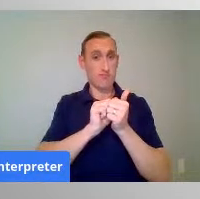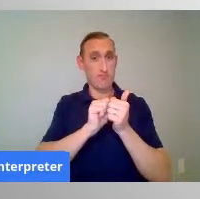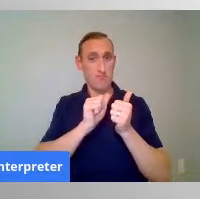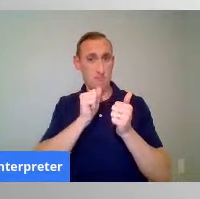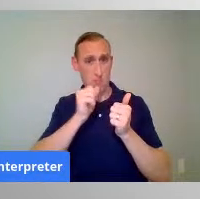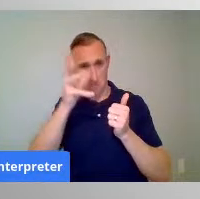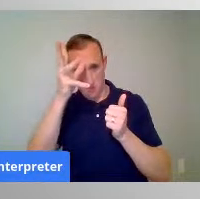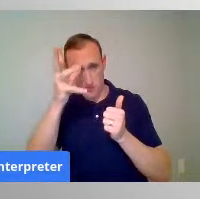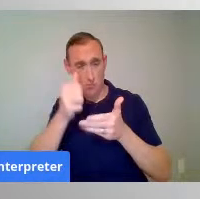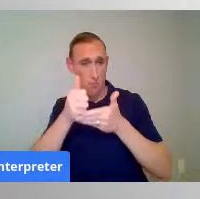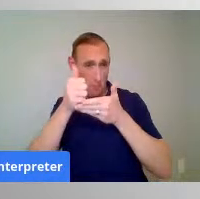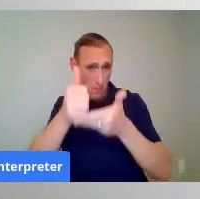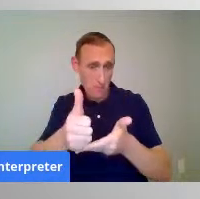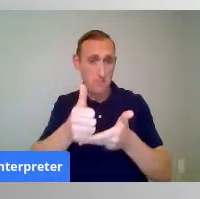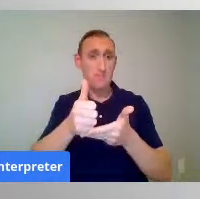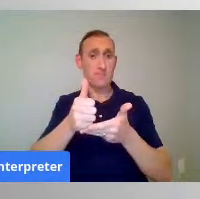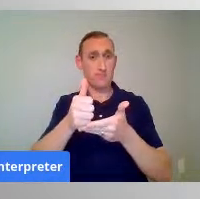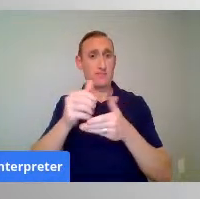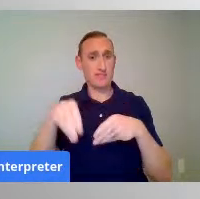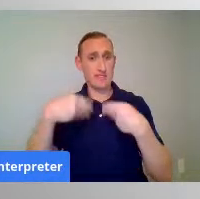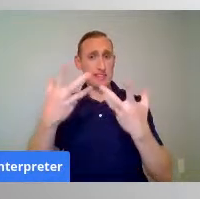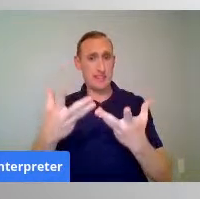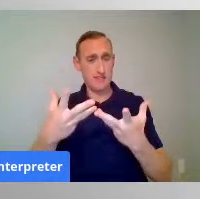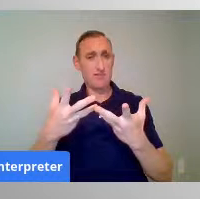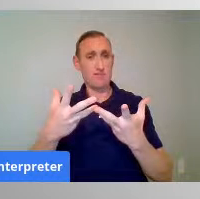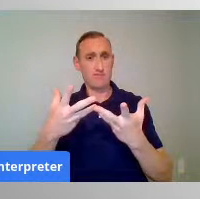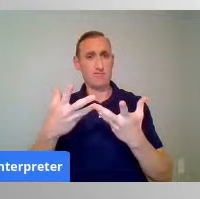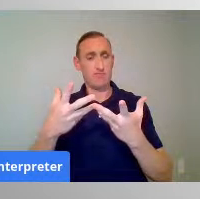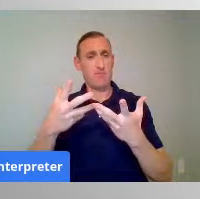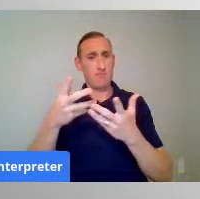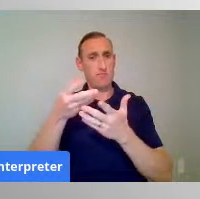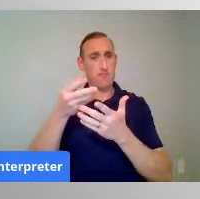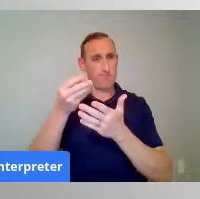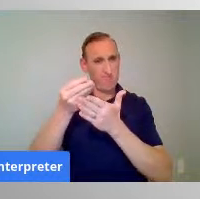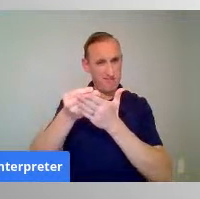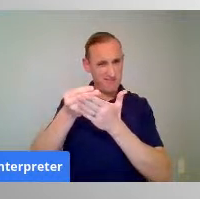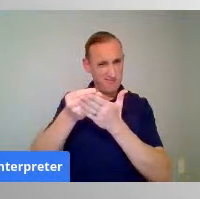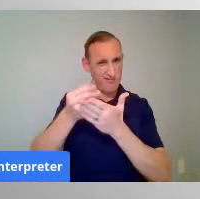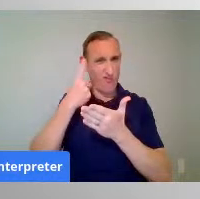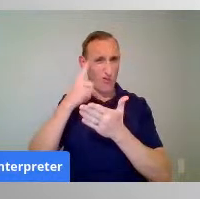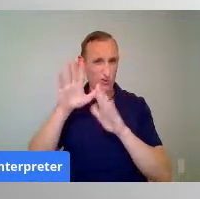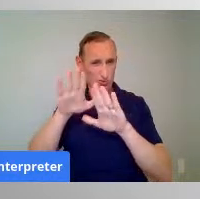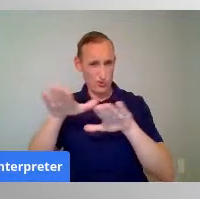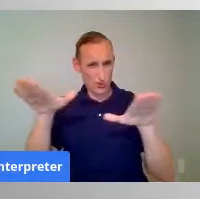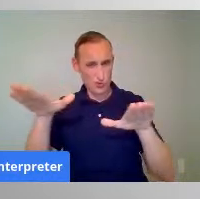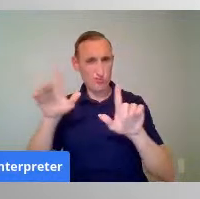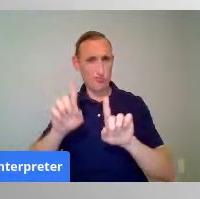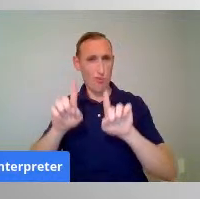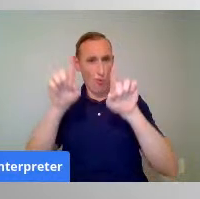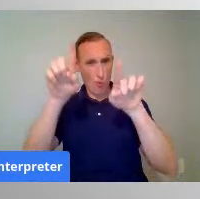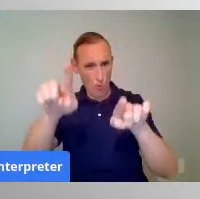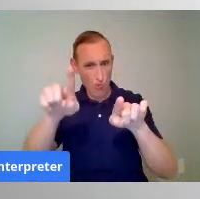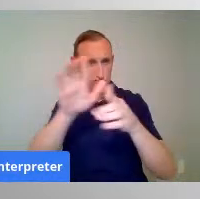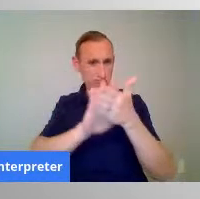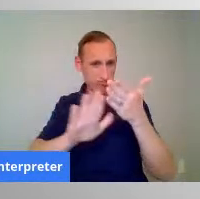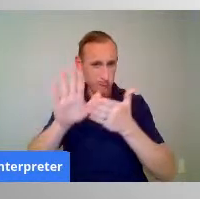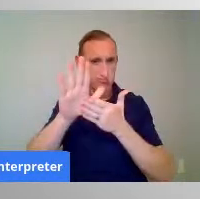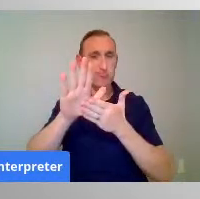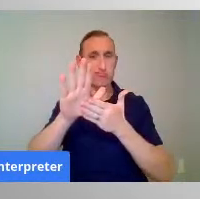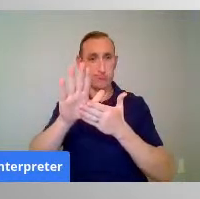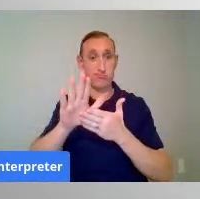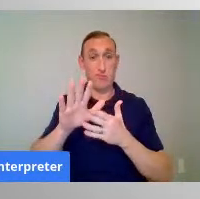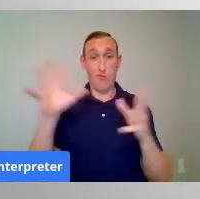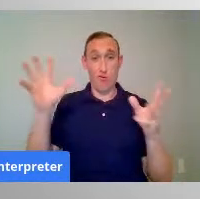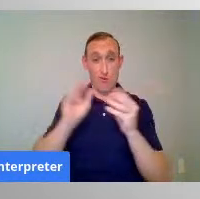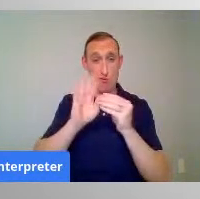their children. At present, we have approximately 1,100 students registered in our